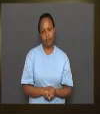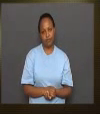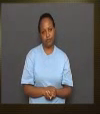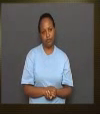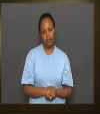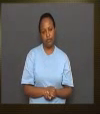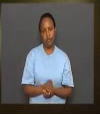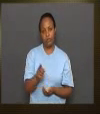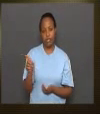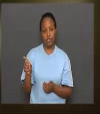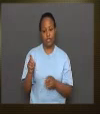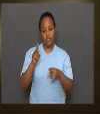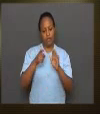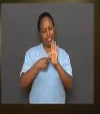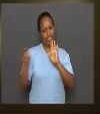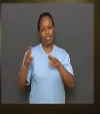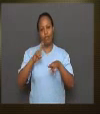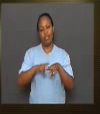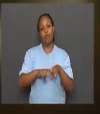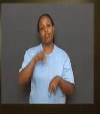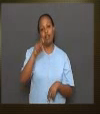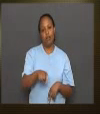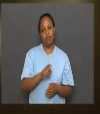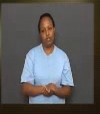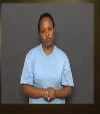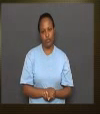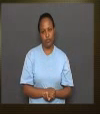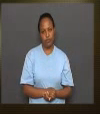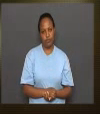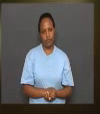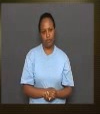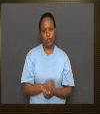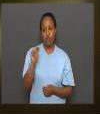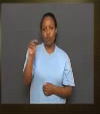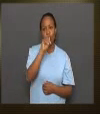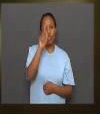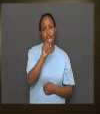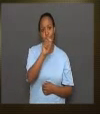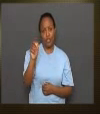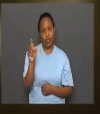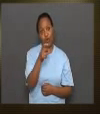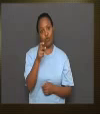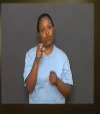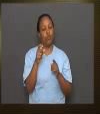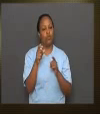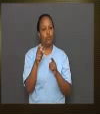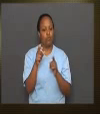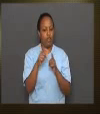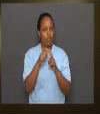They must be stated clearly and be free from jargon or specialized